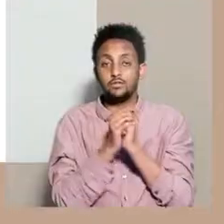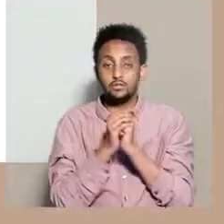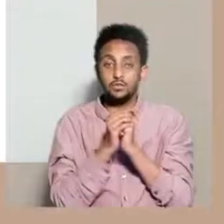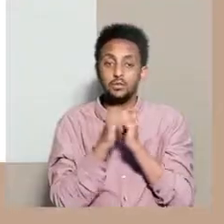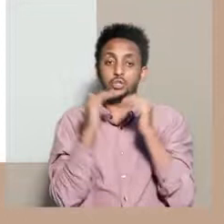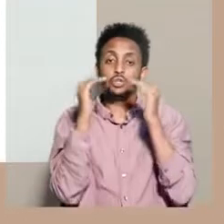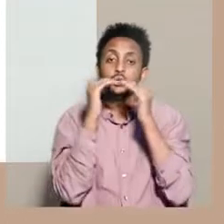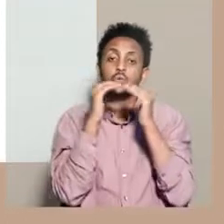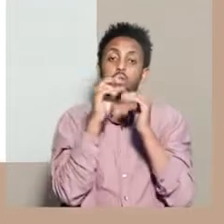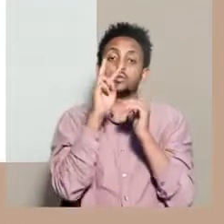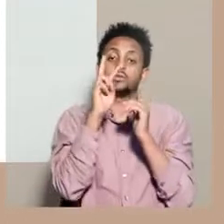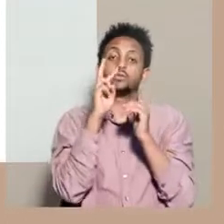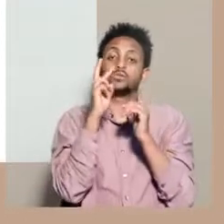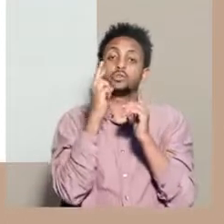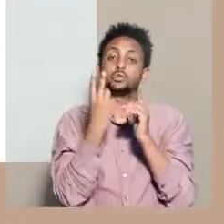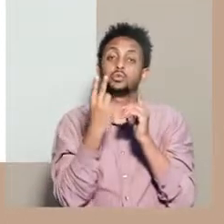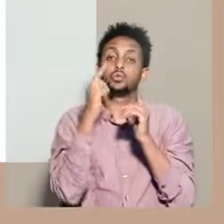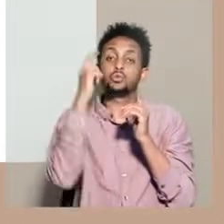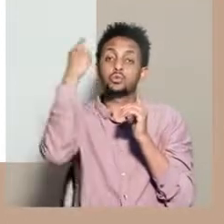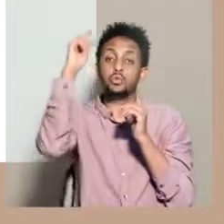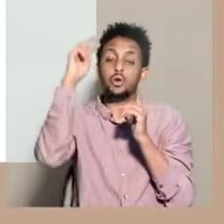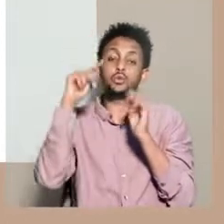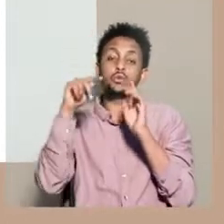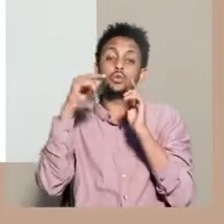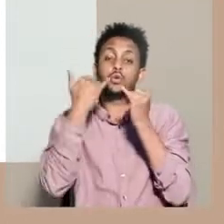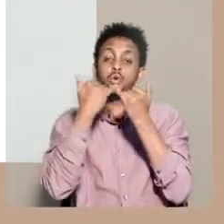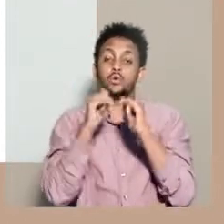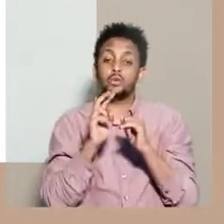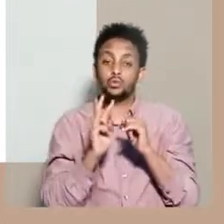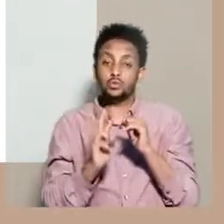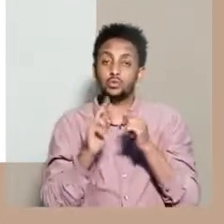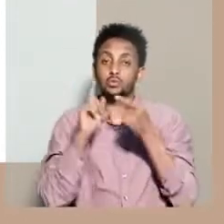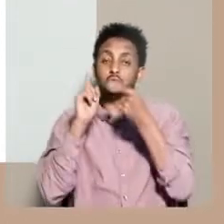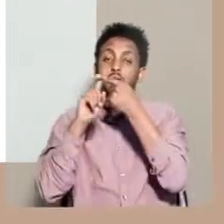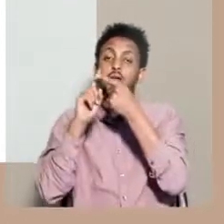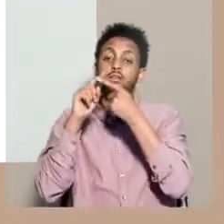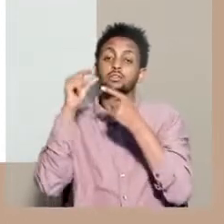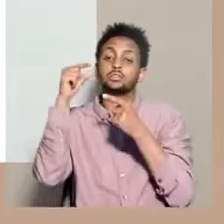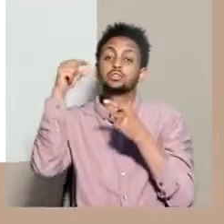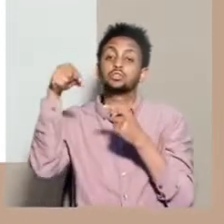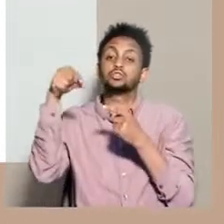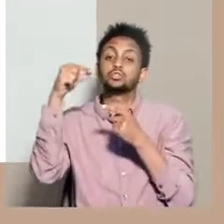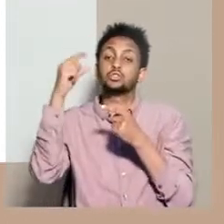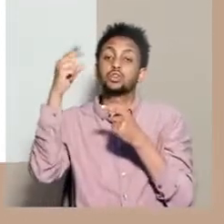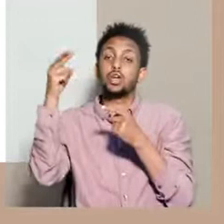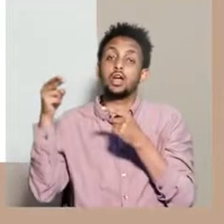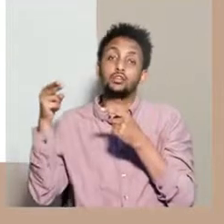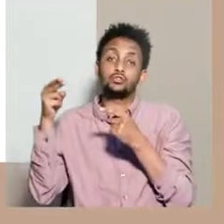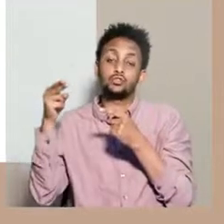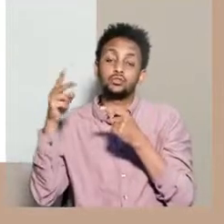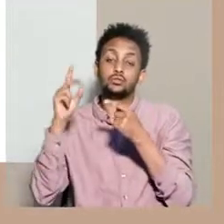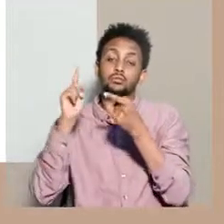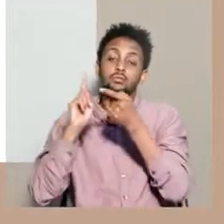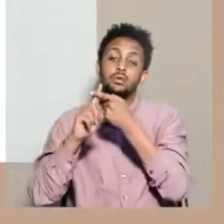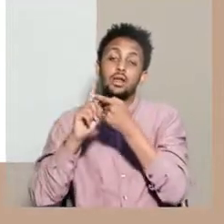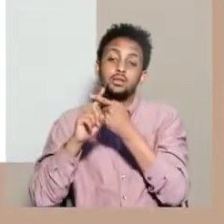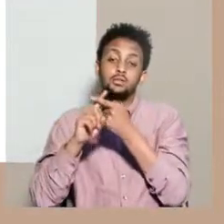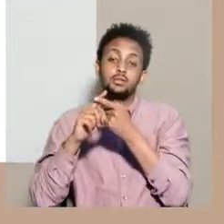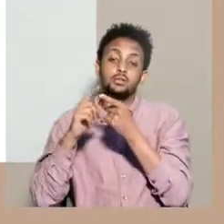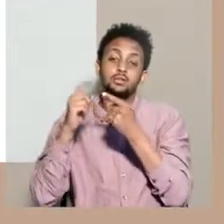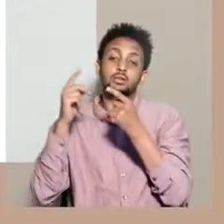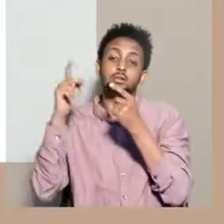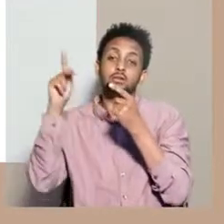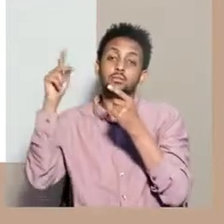is equals to v2 squared over 2 plus g times h2 plus